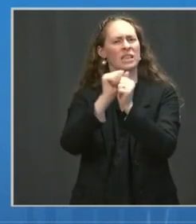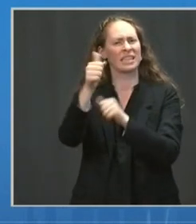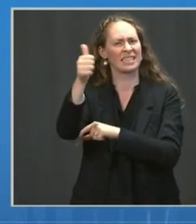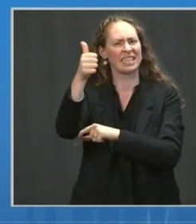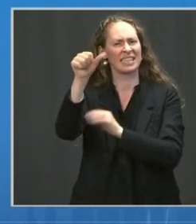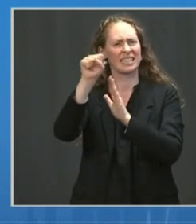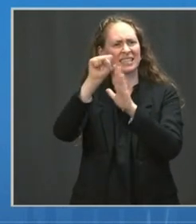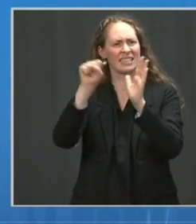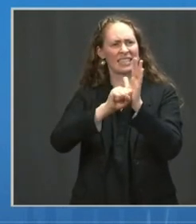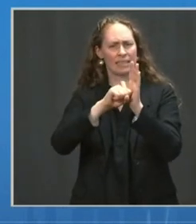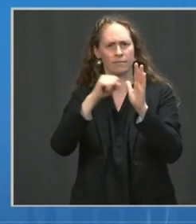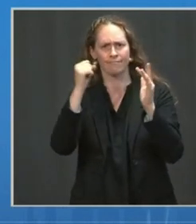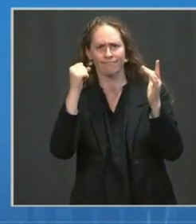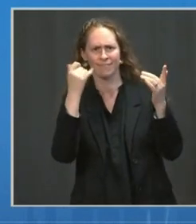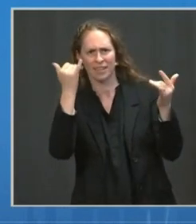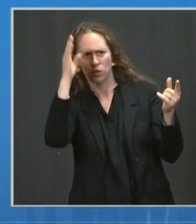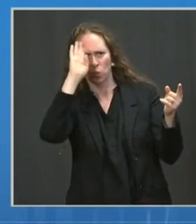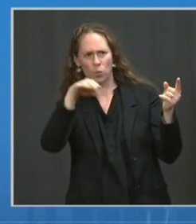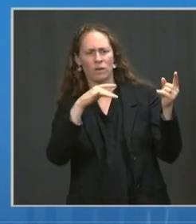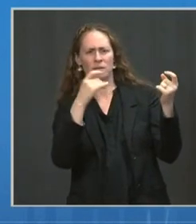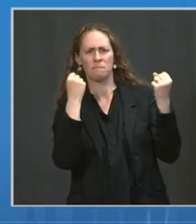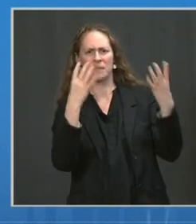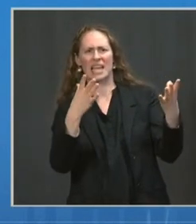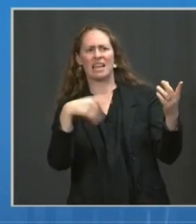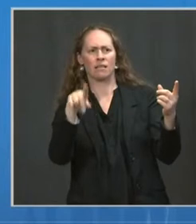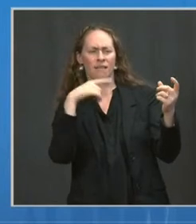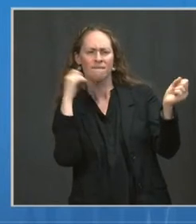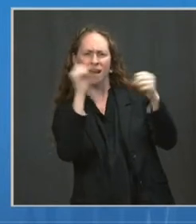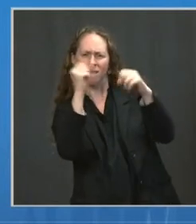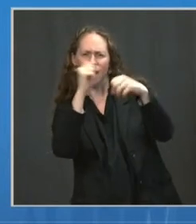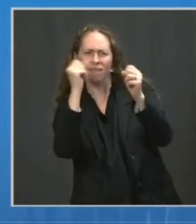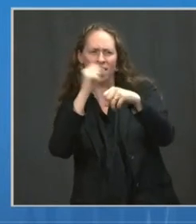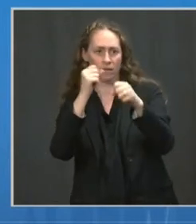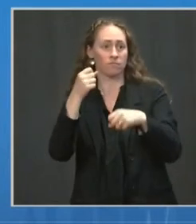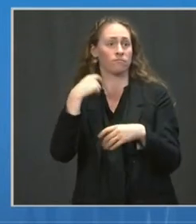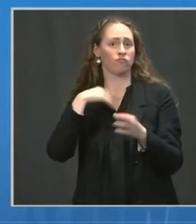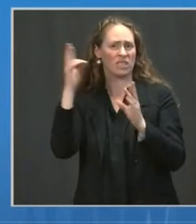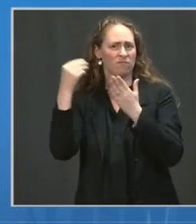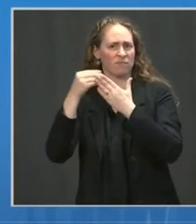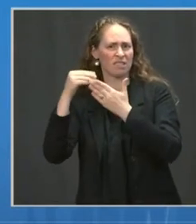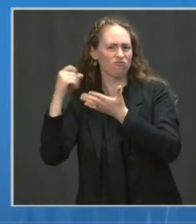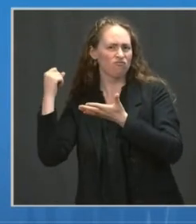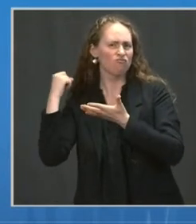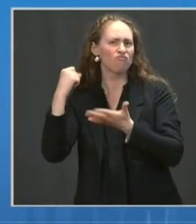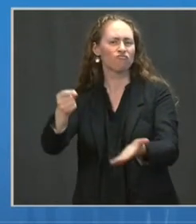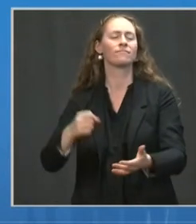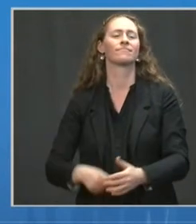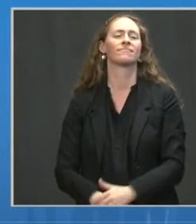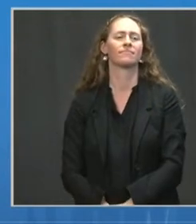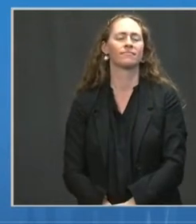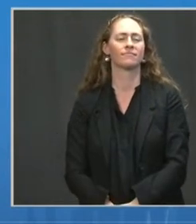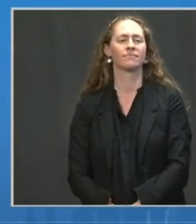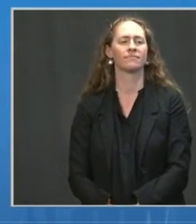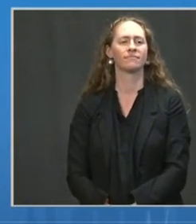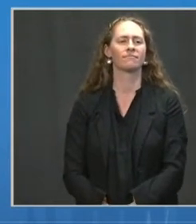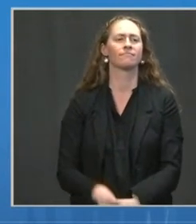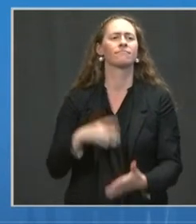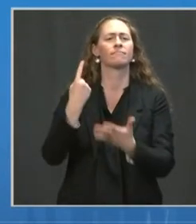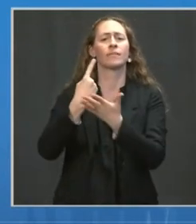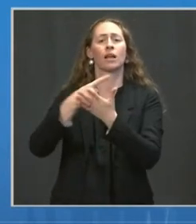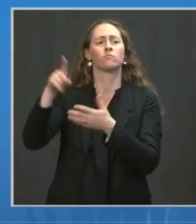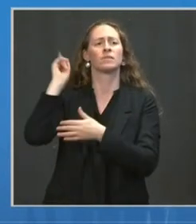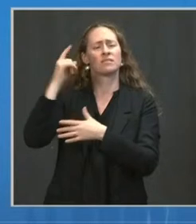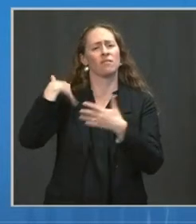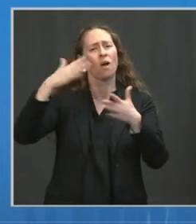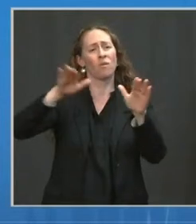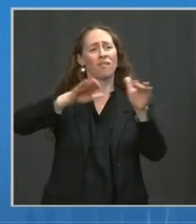cases with federal assistance and support. Last week, we reiterated to all governors that we stand ready to help them